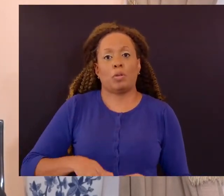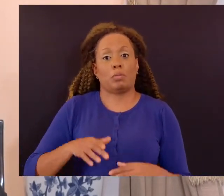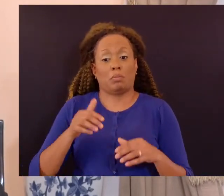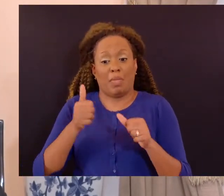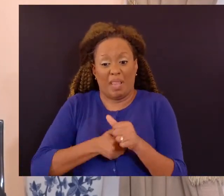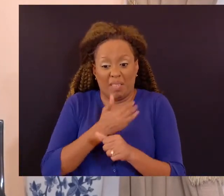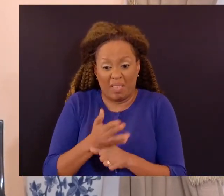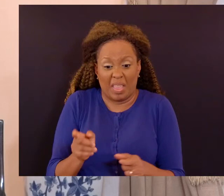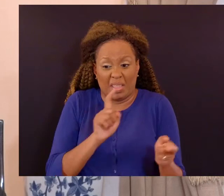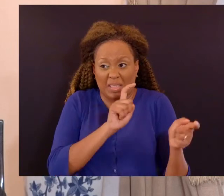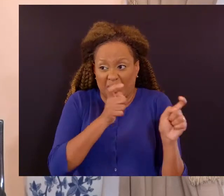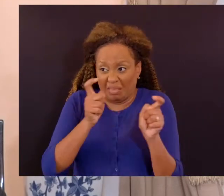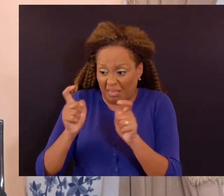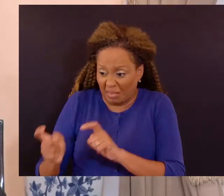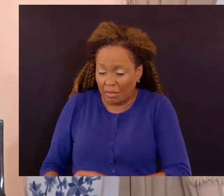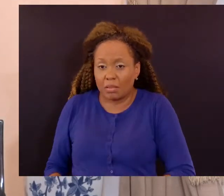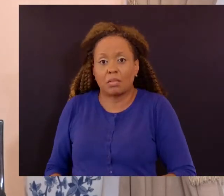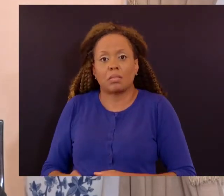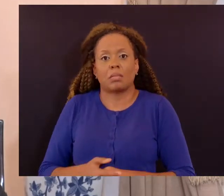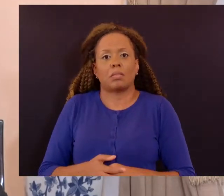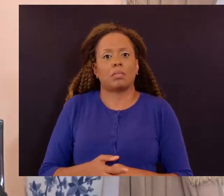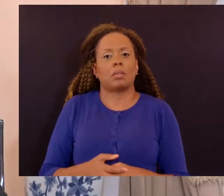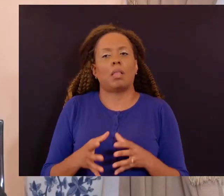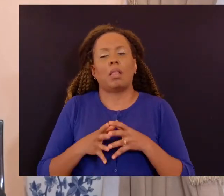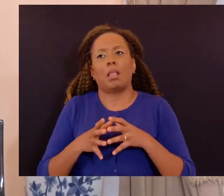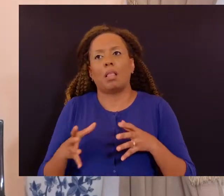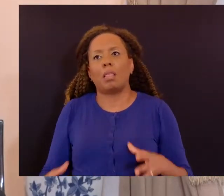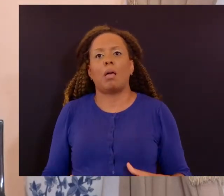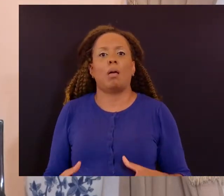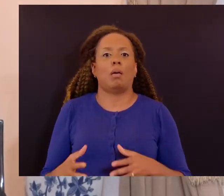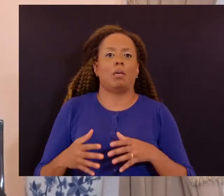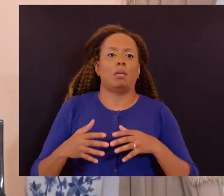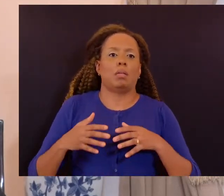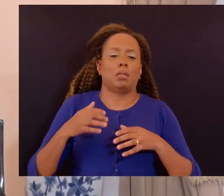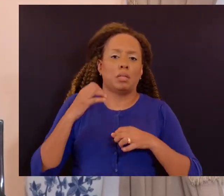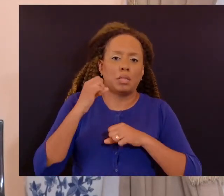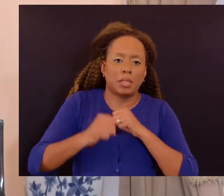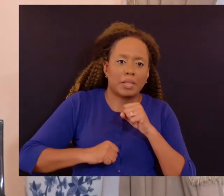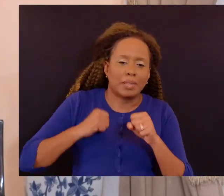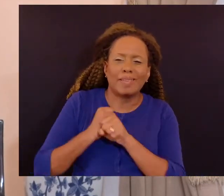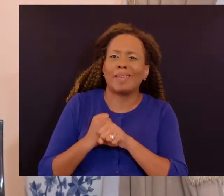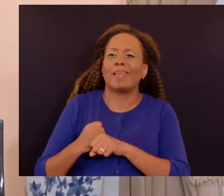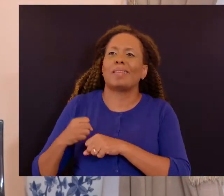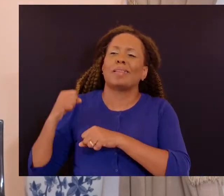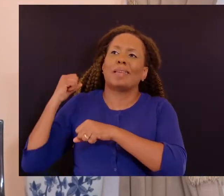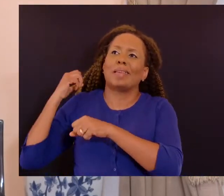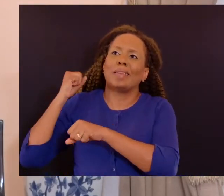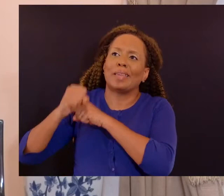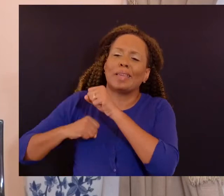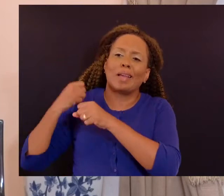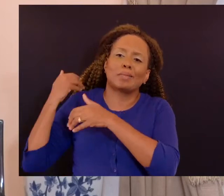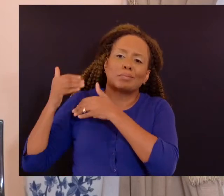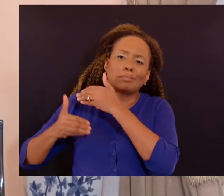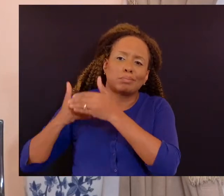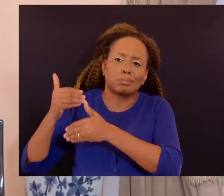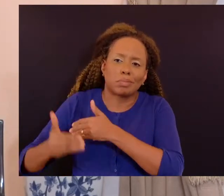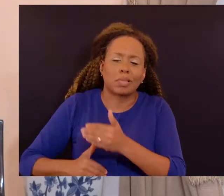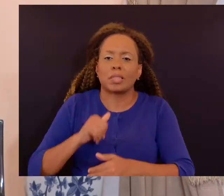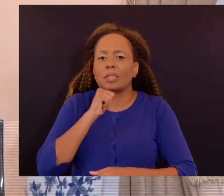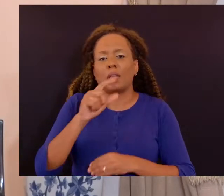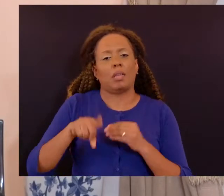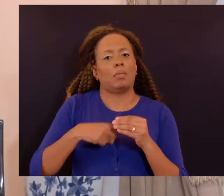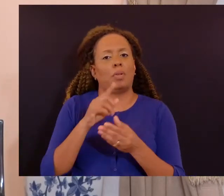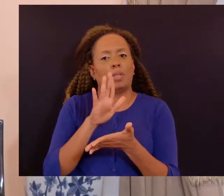right and that we reverse years upon years of doing sometimes the wrong thing. Okay, it isn't about the